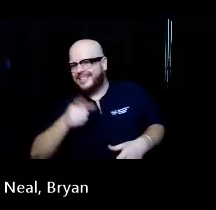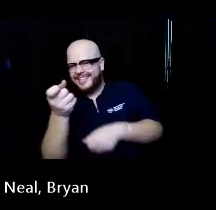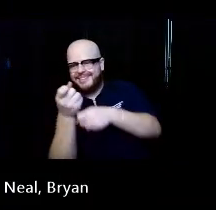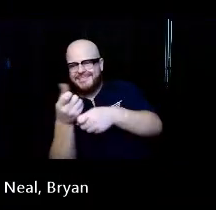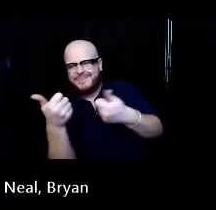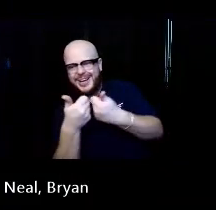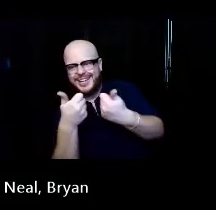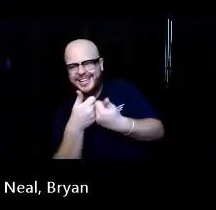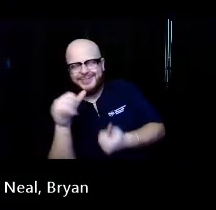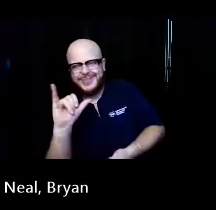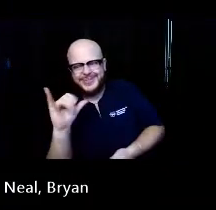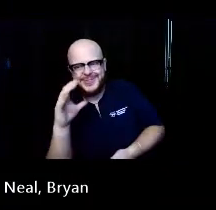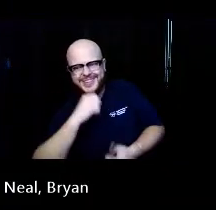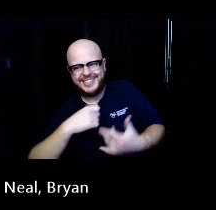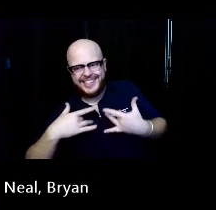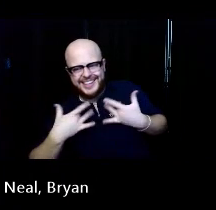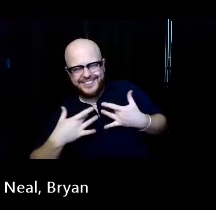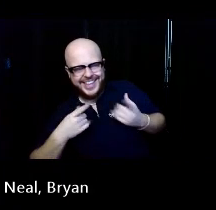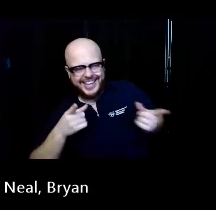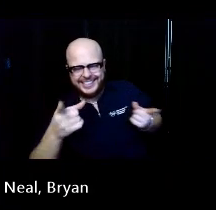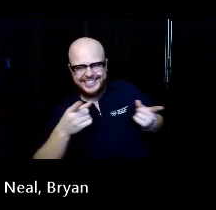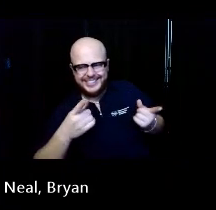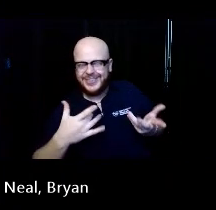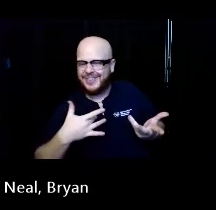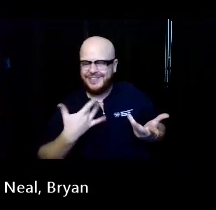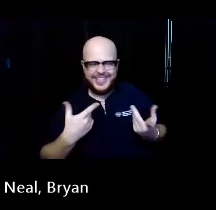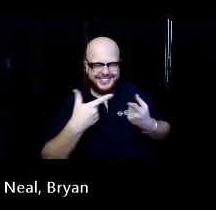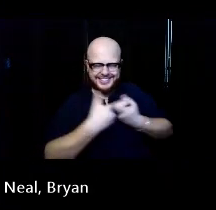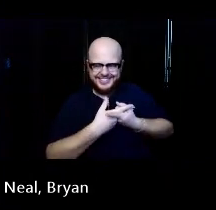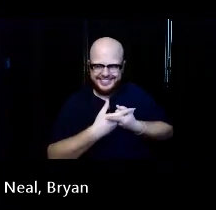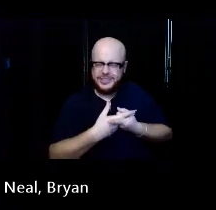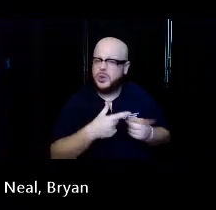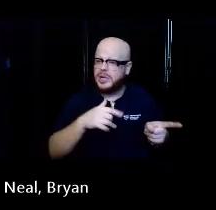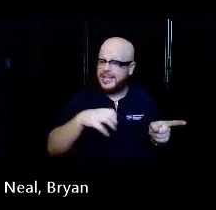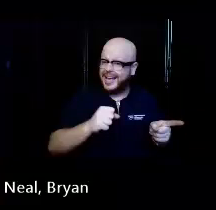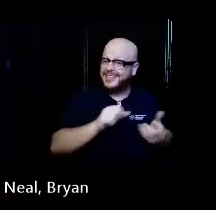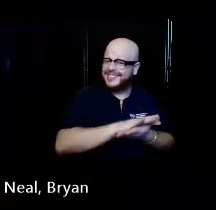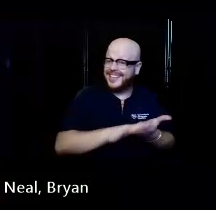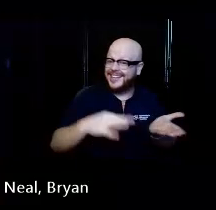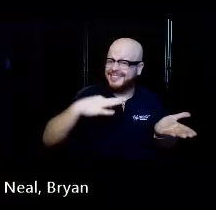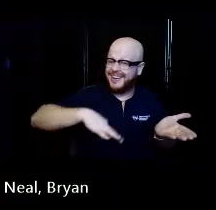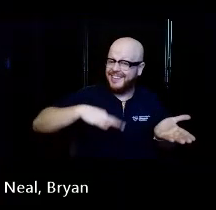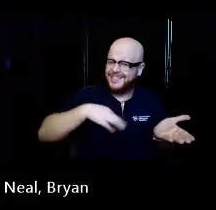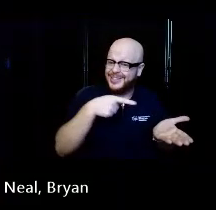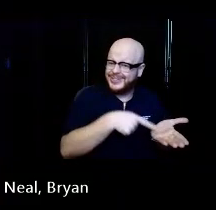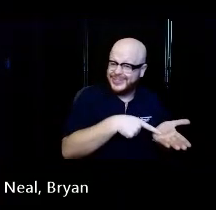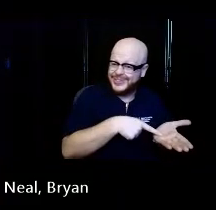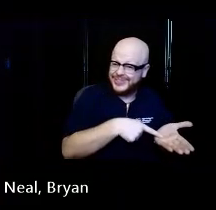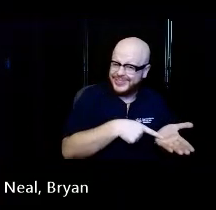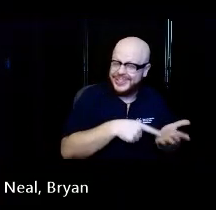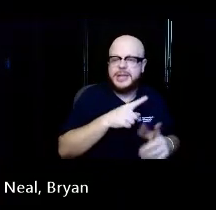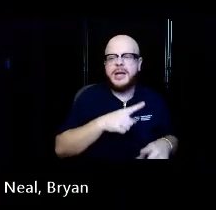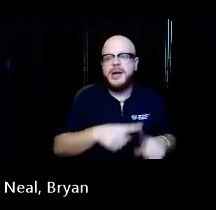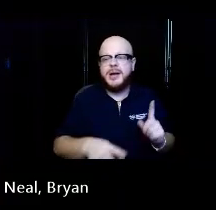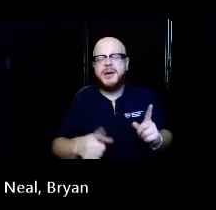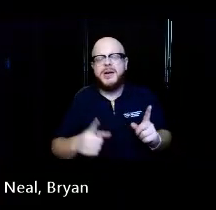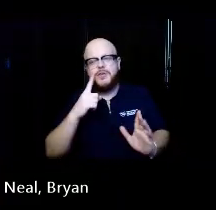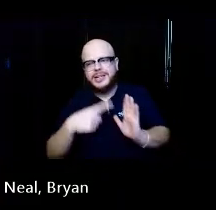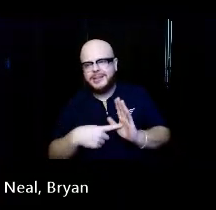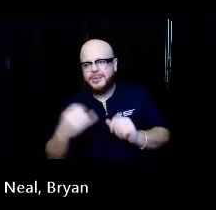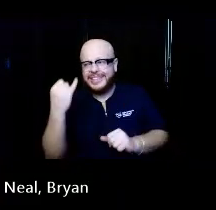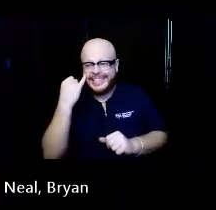are beneficial if you did not bring with you to the event what you need to manage your sensory needs and want to